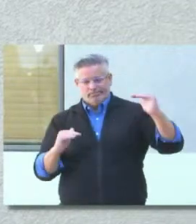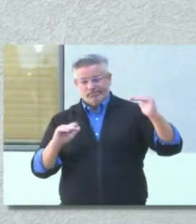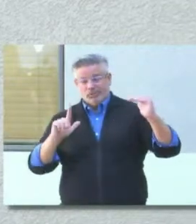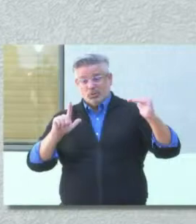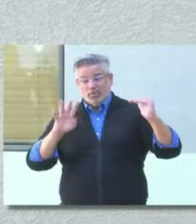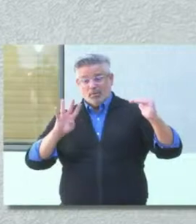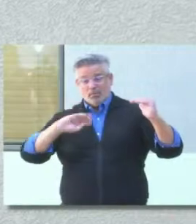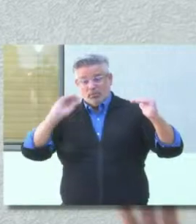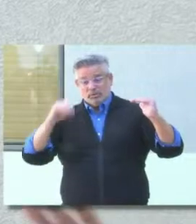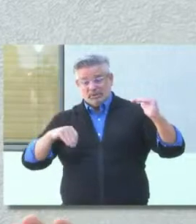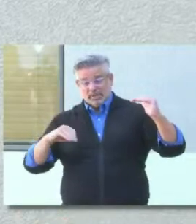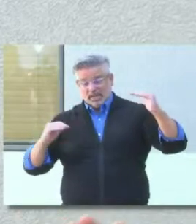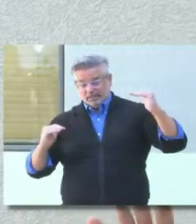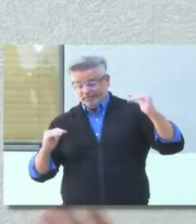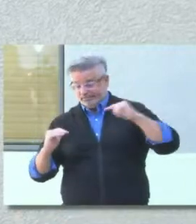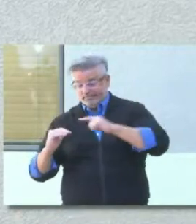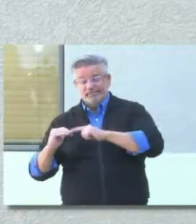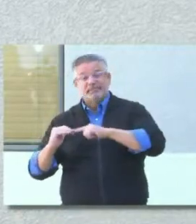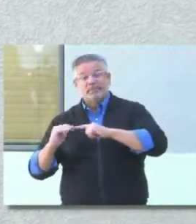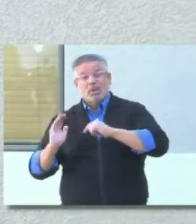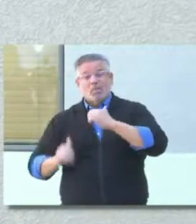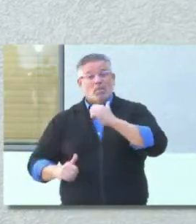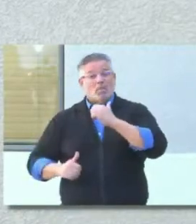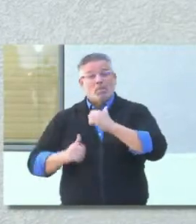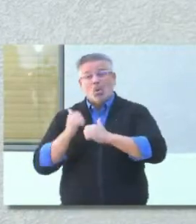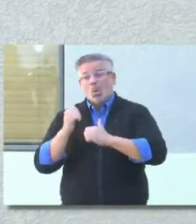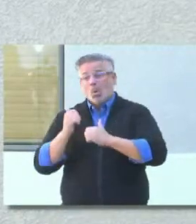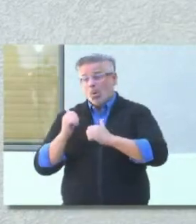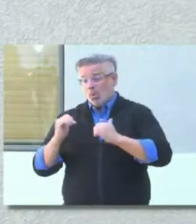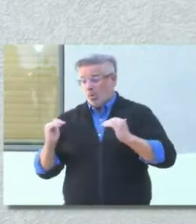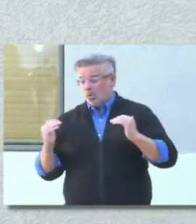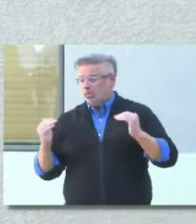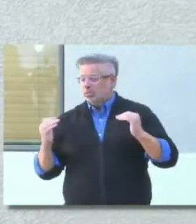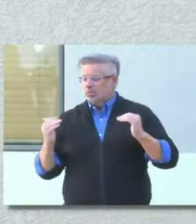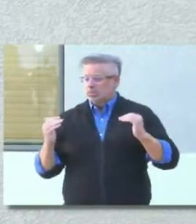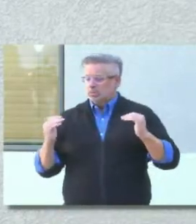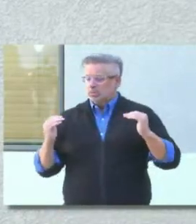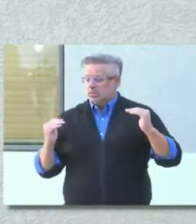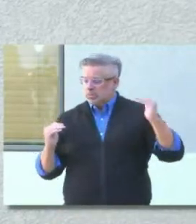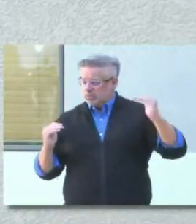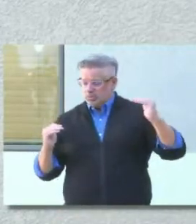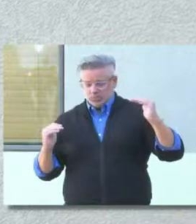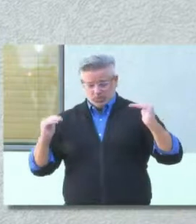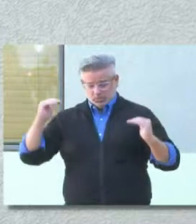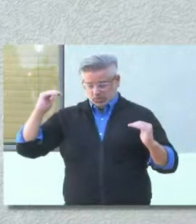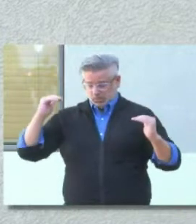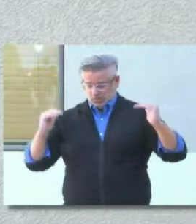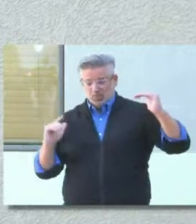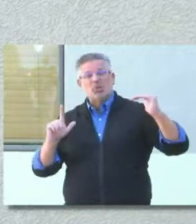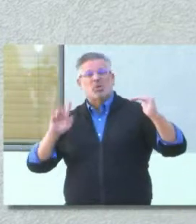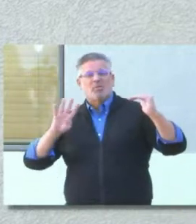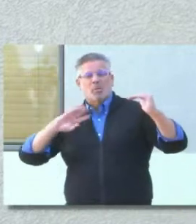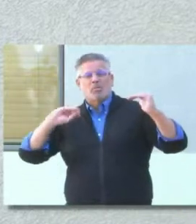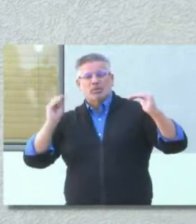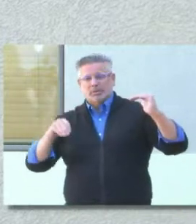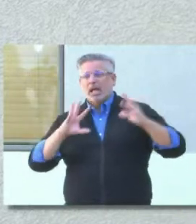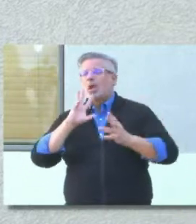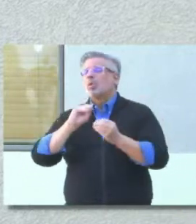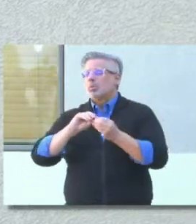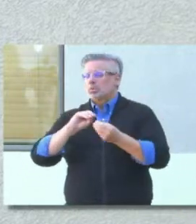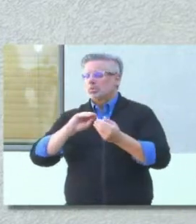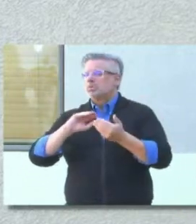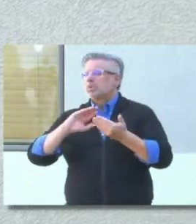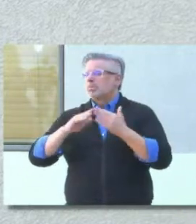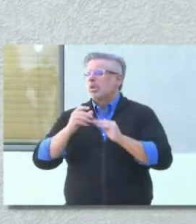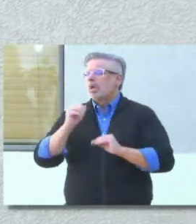24 percentage points between some of our most advantaged versus some of our least advantaged communities across the state. That includes communities of